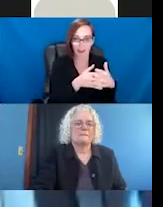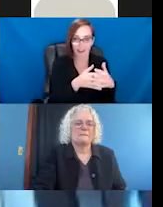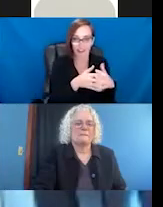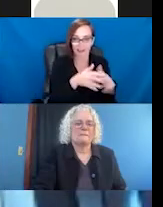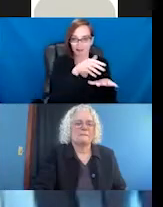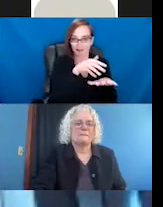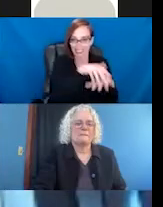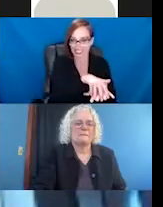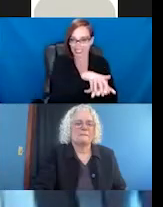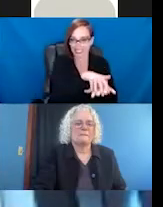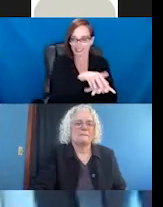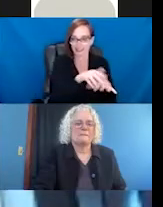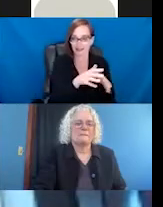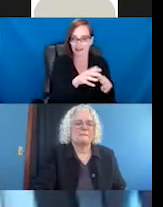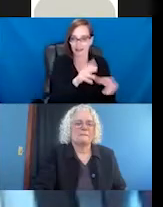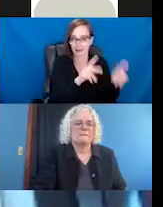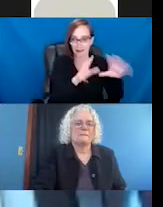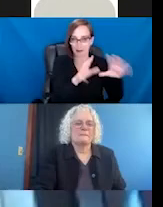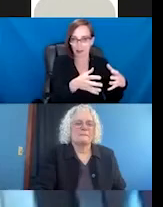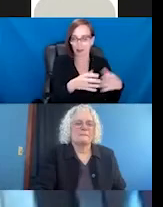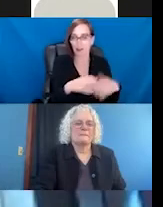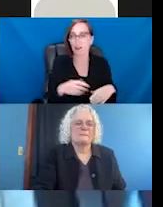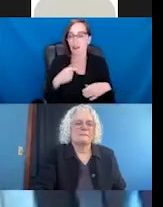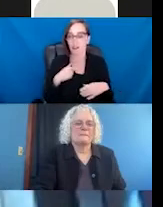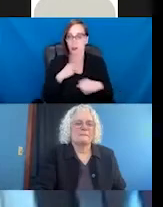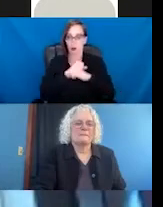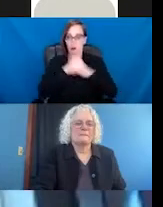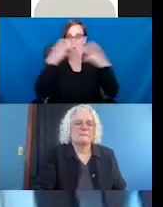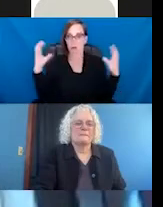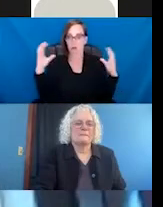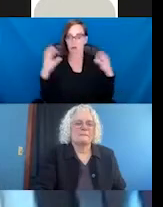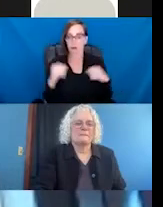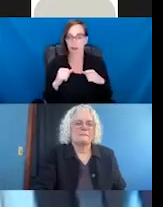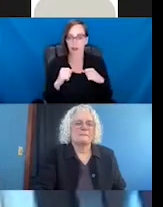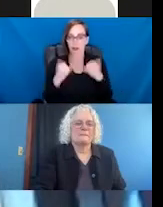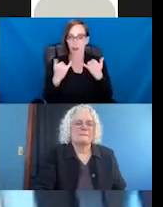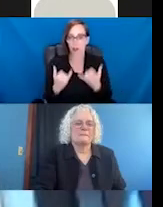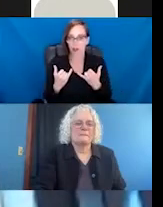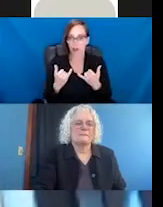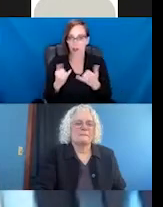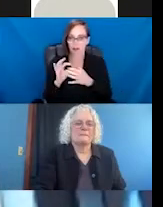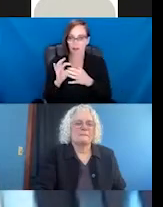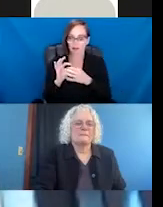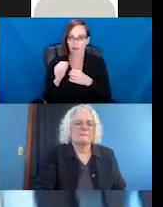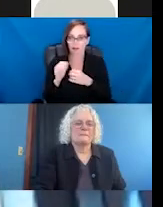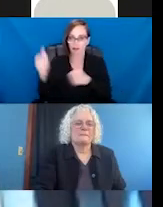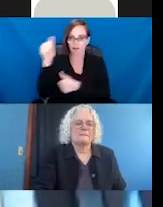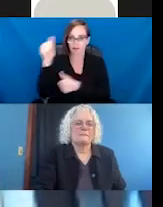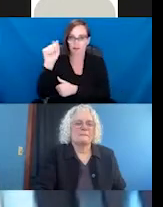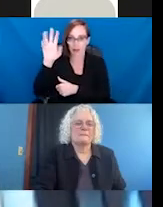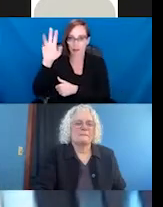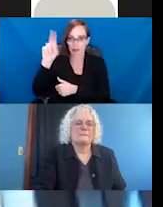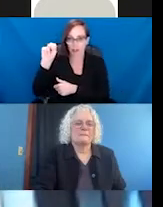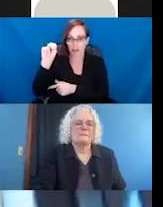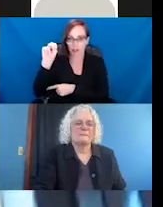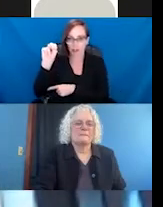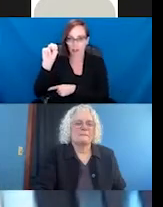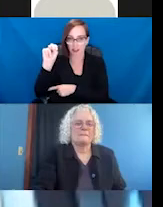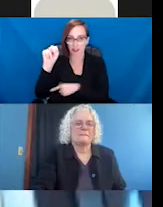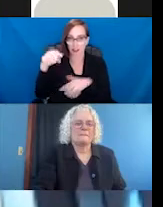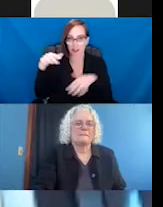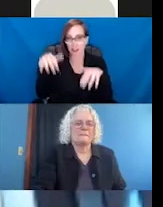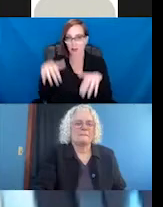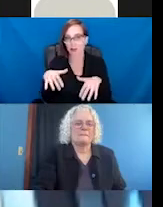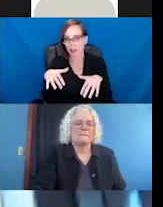about this relationship that we do have with the current administration, it's unbelievable of that